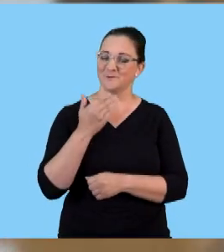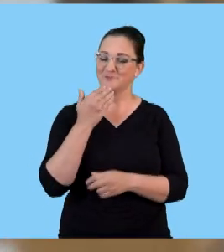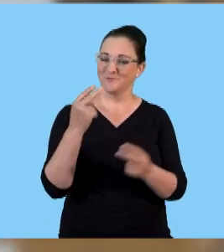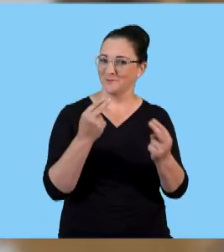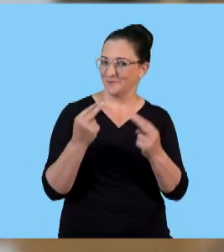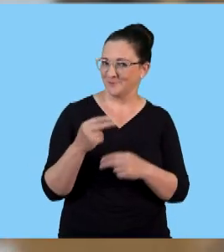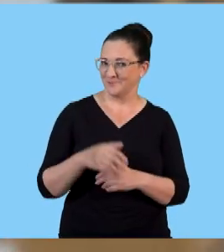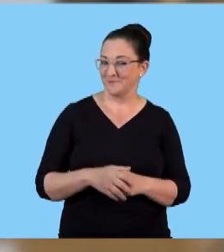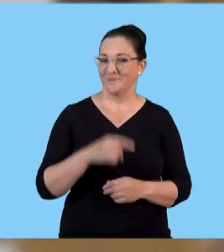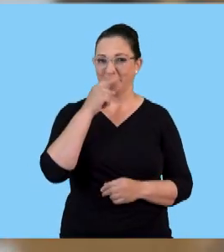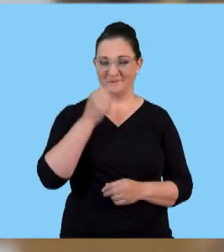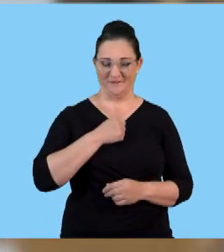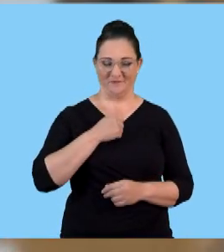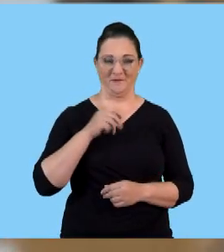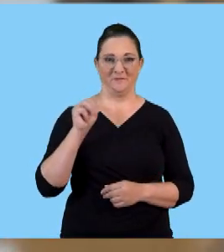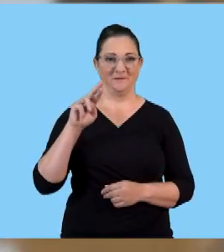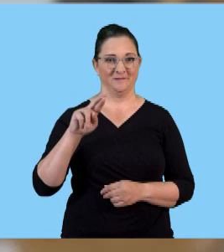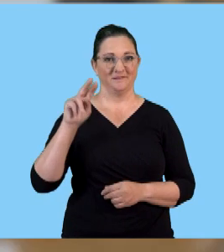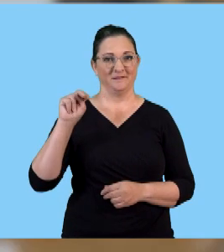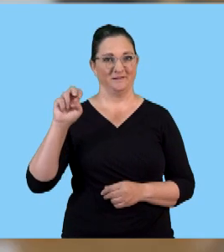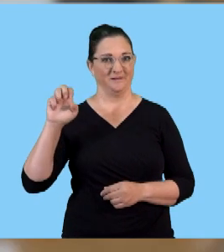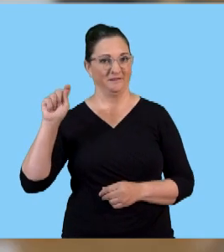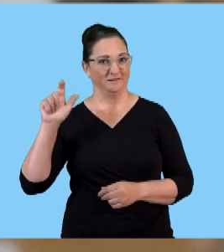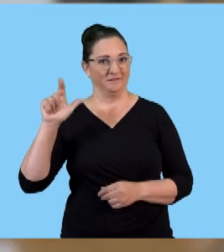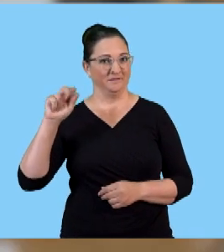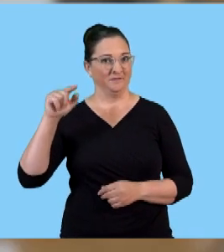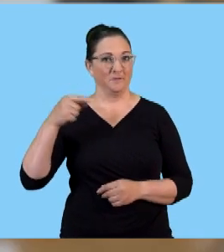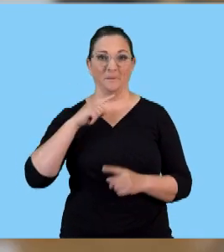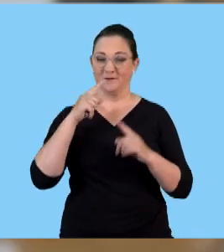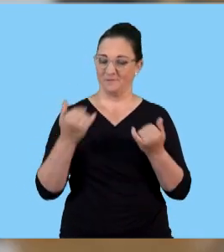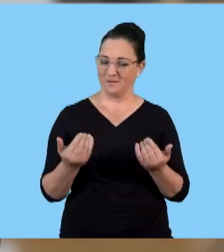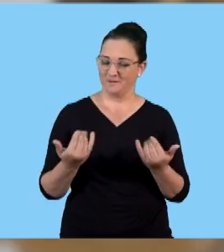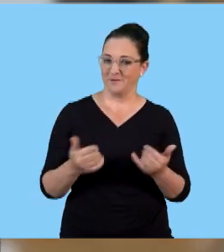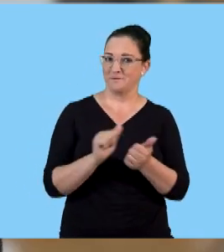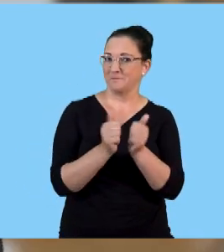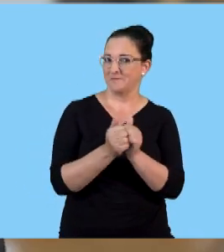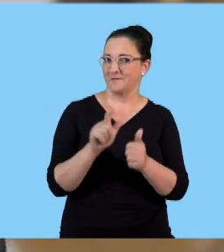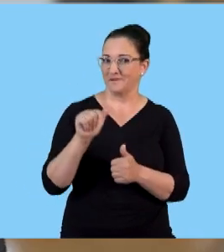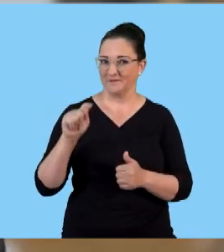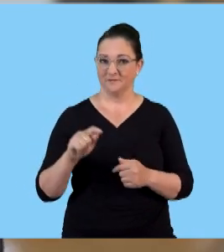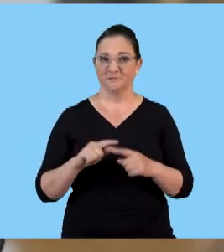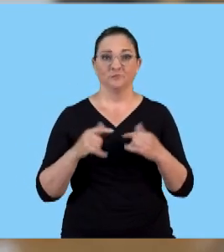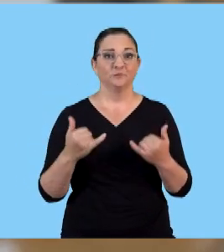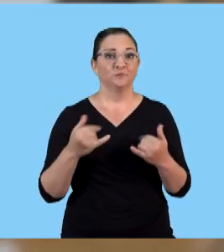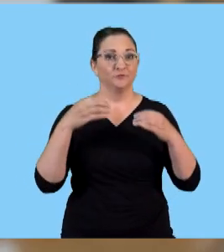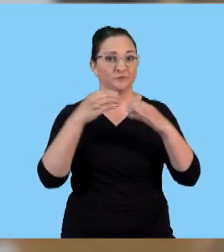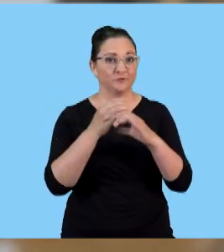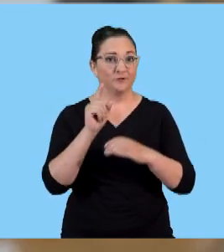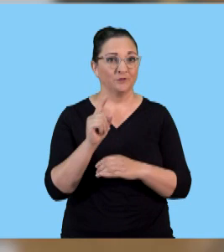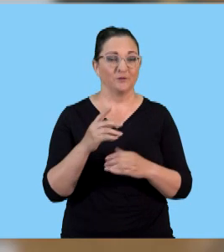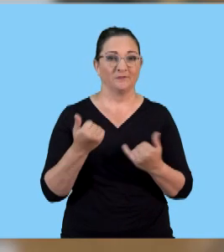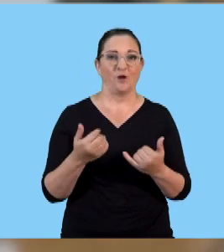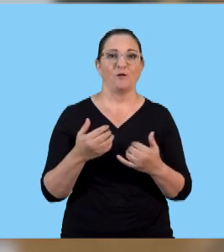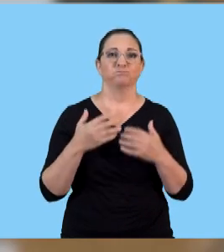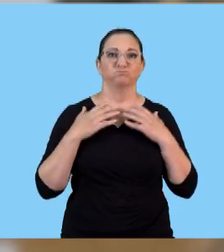to all our viewers out there. My name is Heinrich Neetling and welcome to Mathematical Literacy. In our lesson today, we'll focus on Body